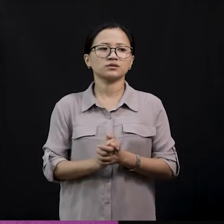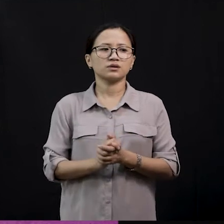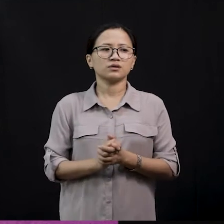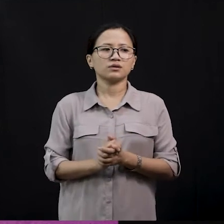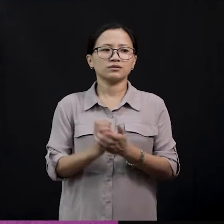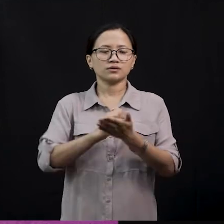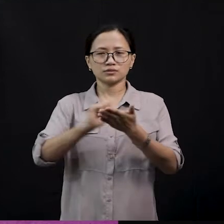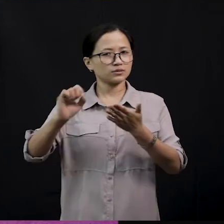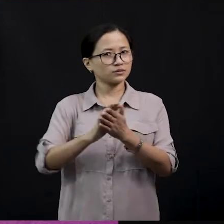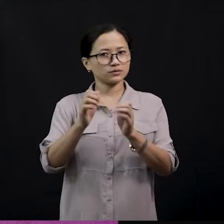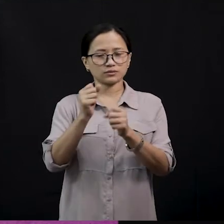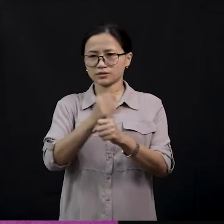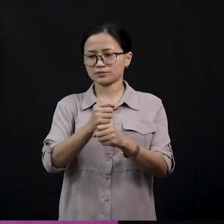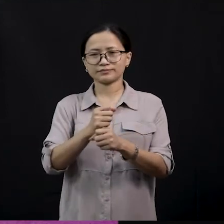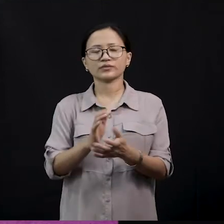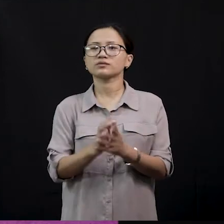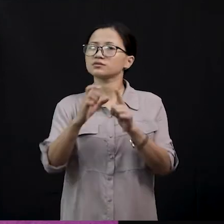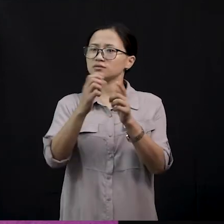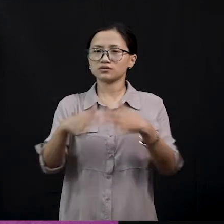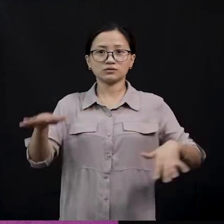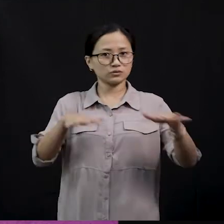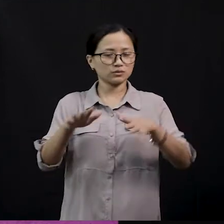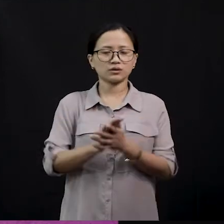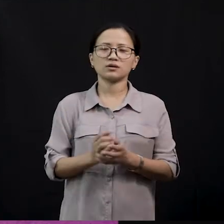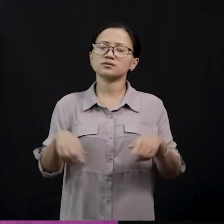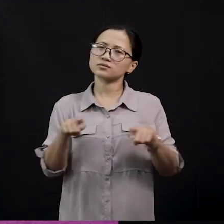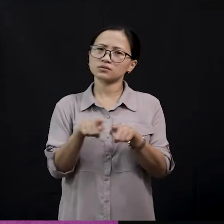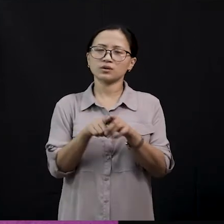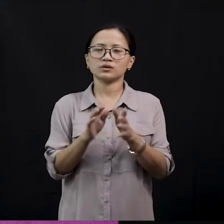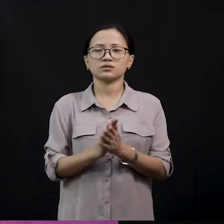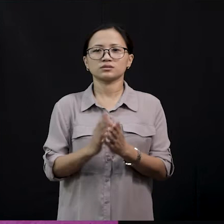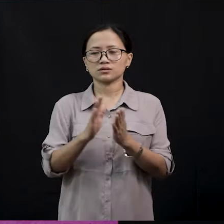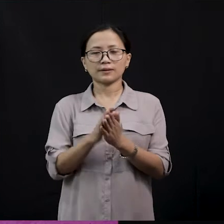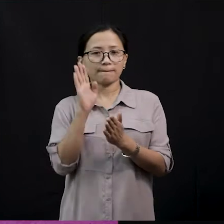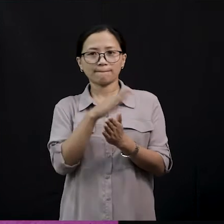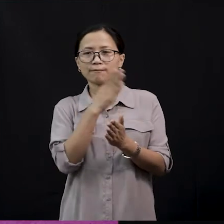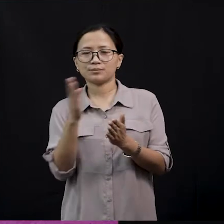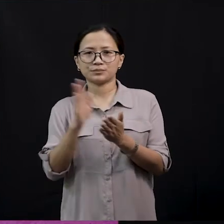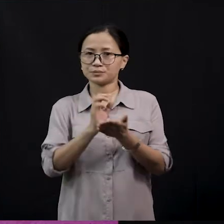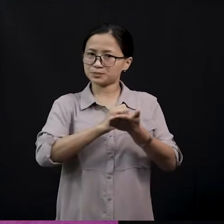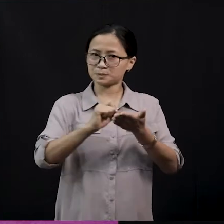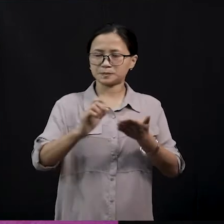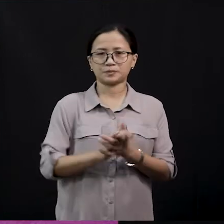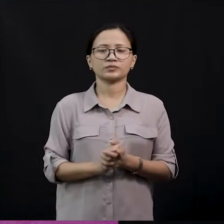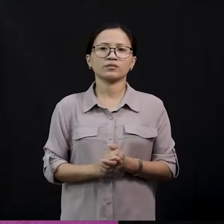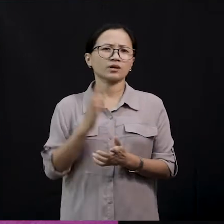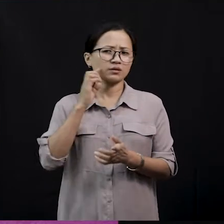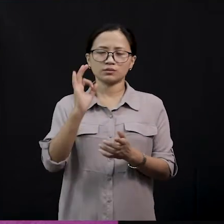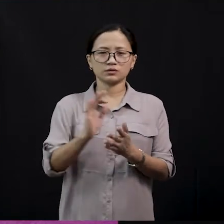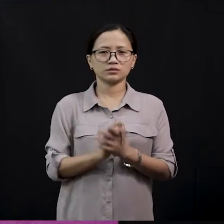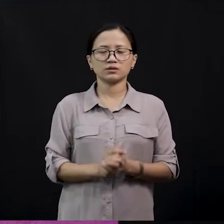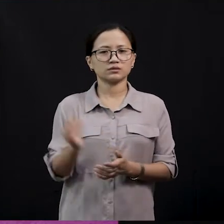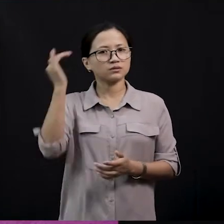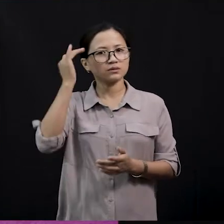means writing drama, a composer as well, which means composing music. And most importantly,